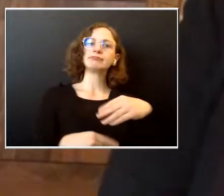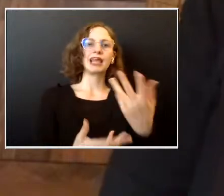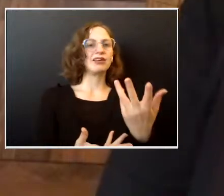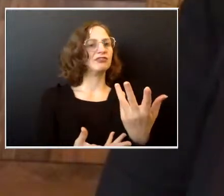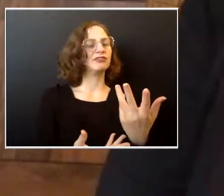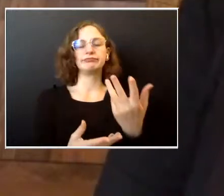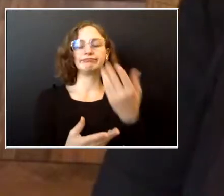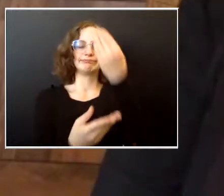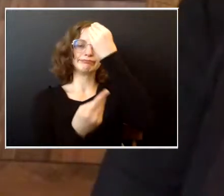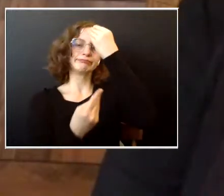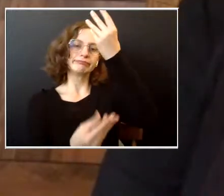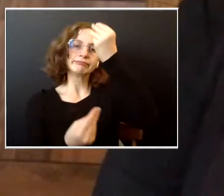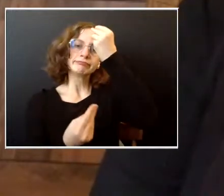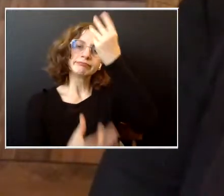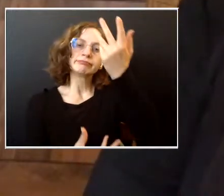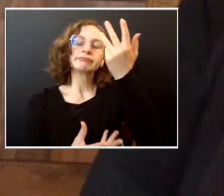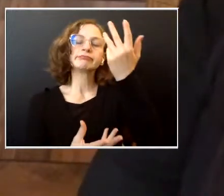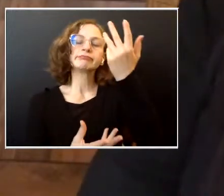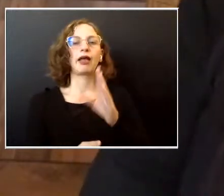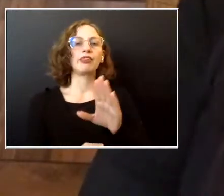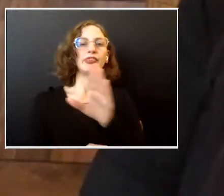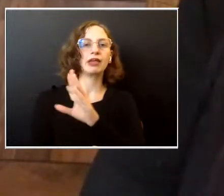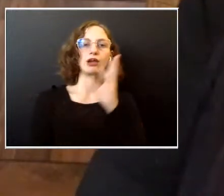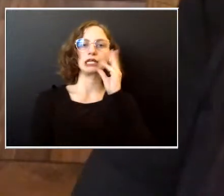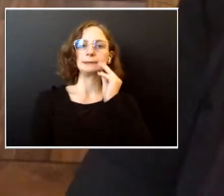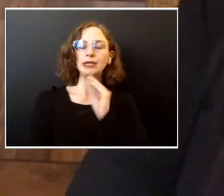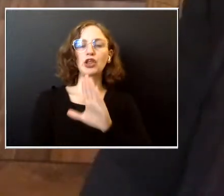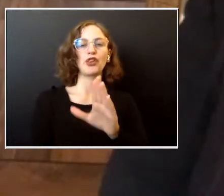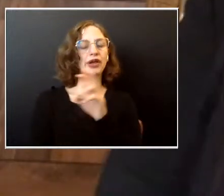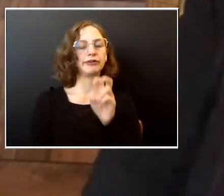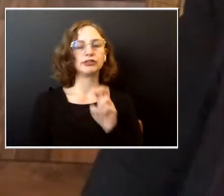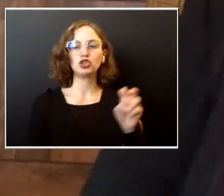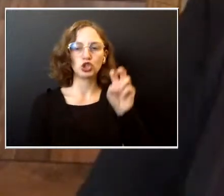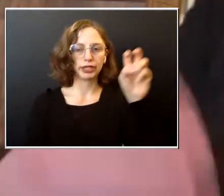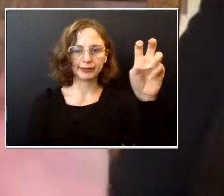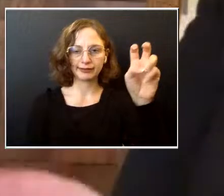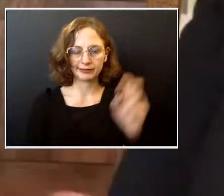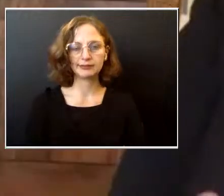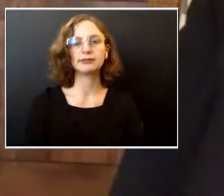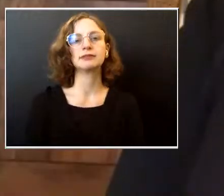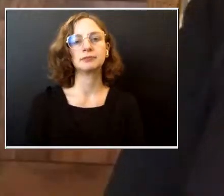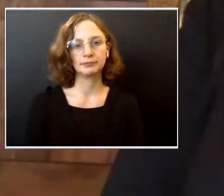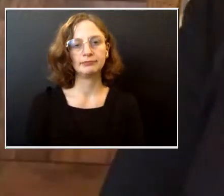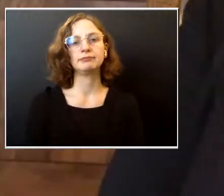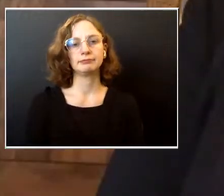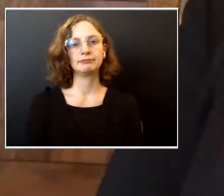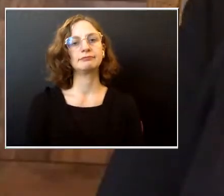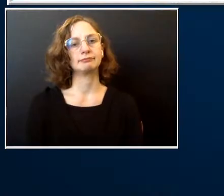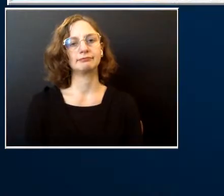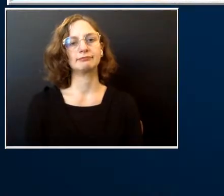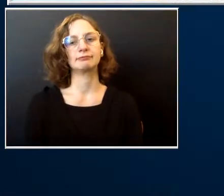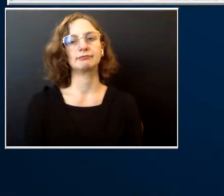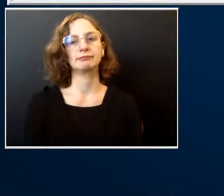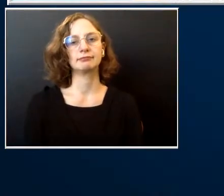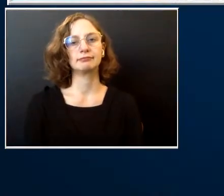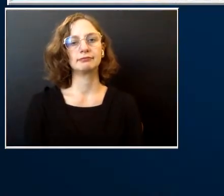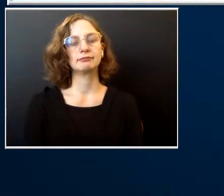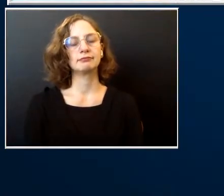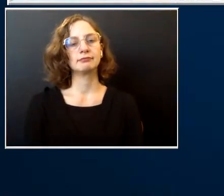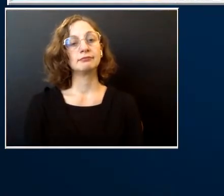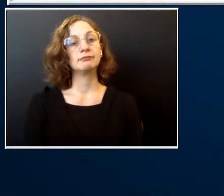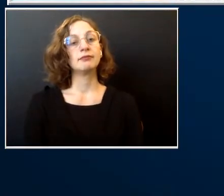information on their, how they're dealing with their Moya Moya. Social media can